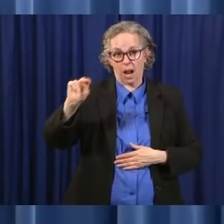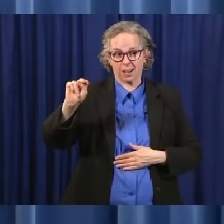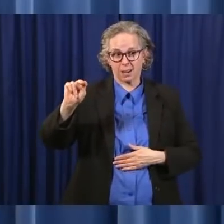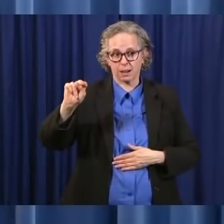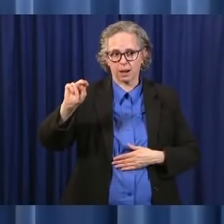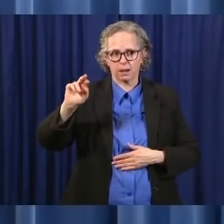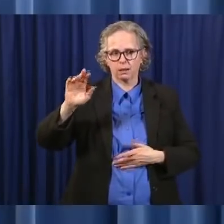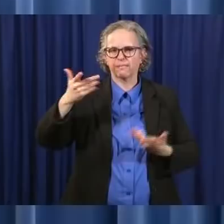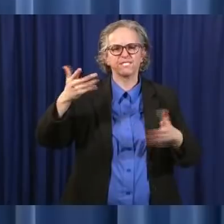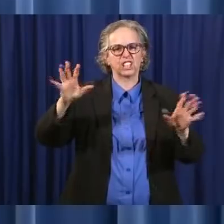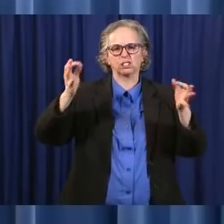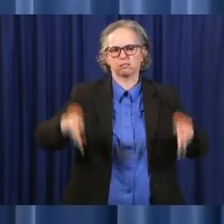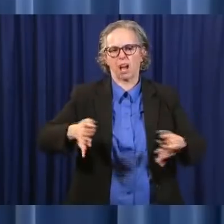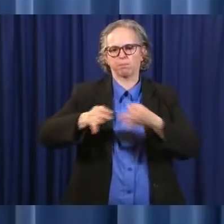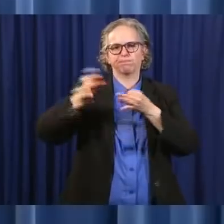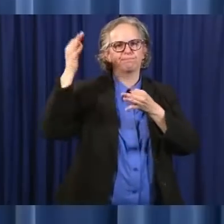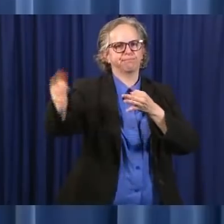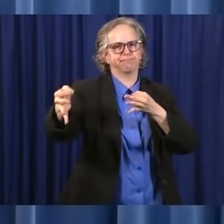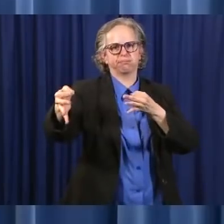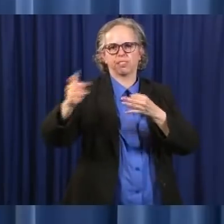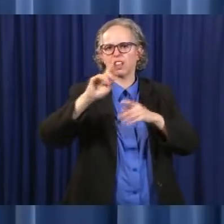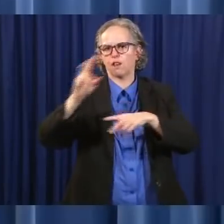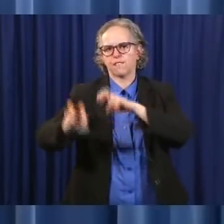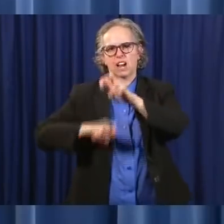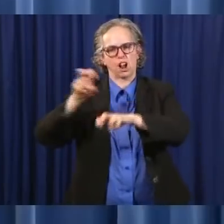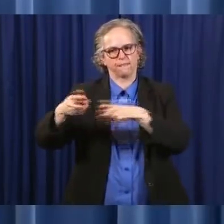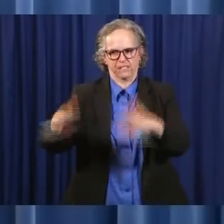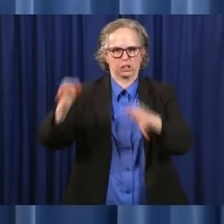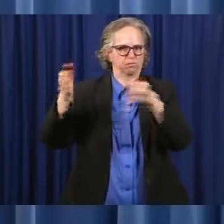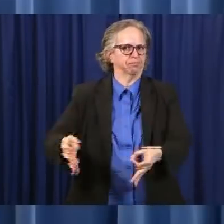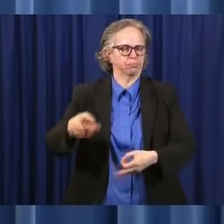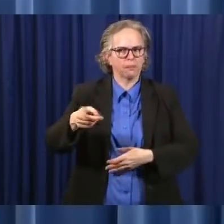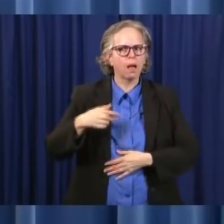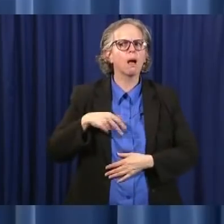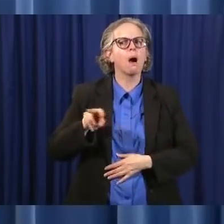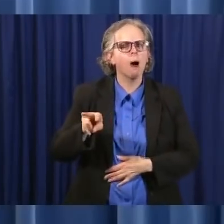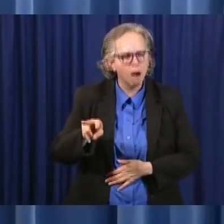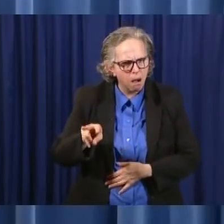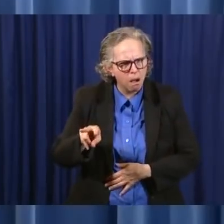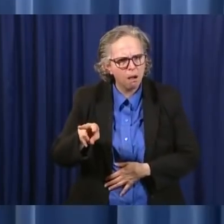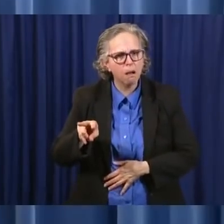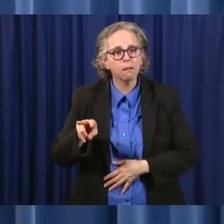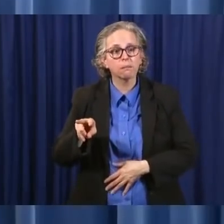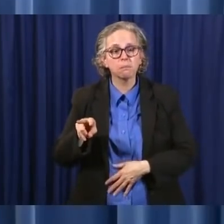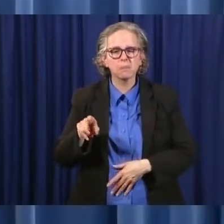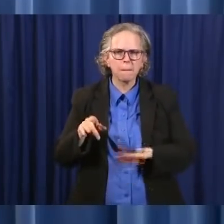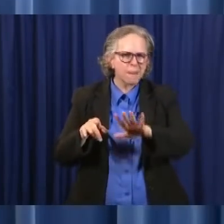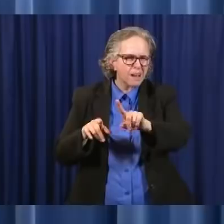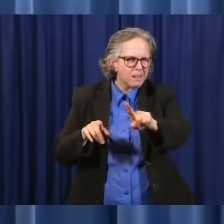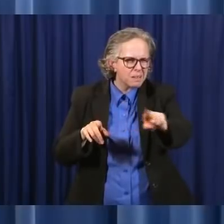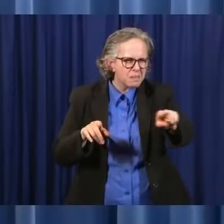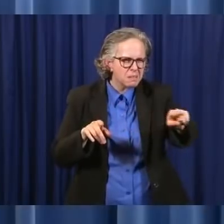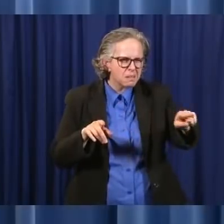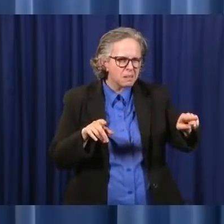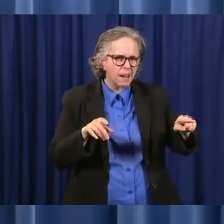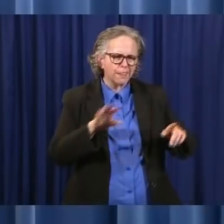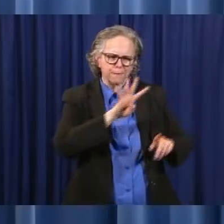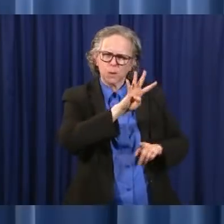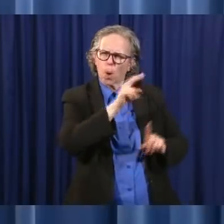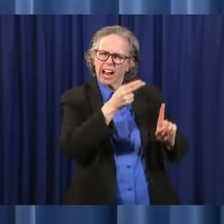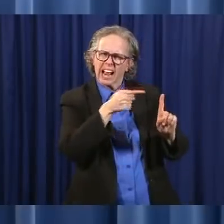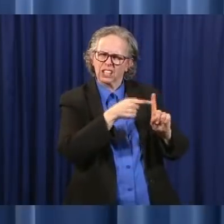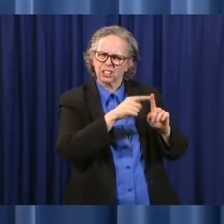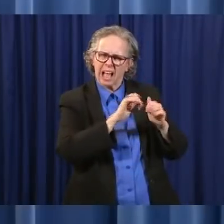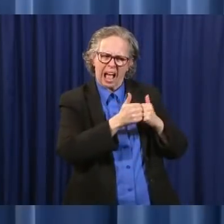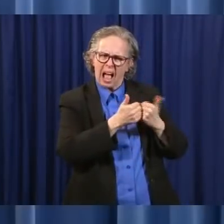fair, but it's my understanding that they are looking at how they can, again, preserve the 4-H side of it, the FFA